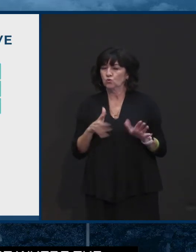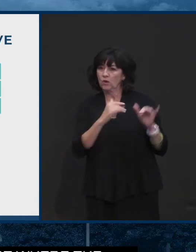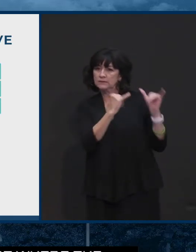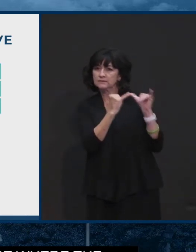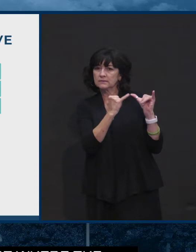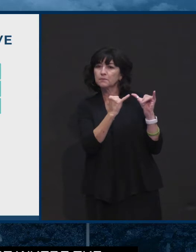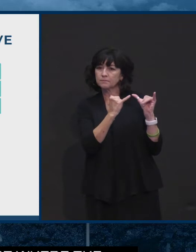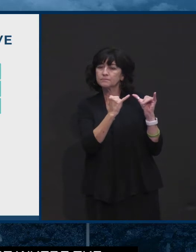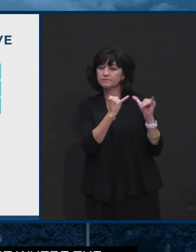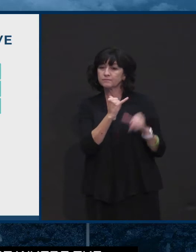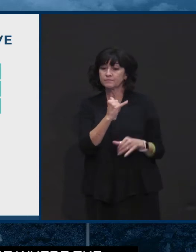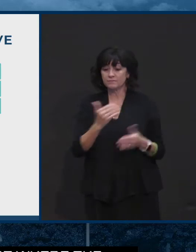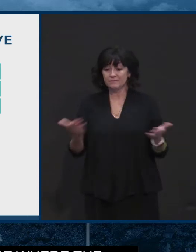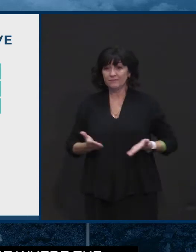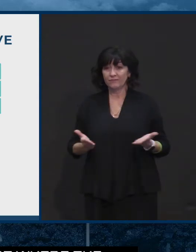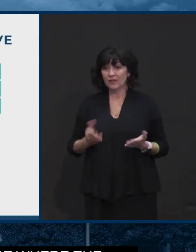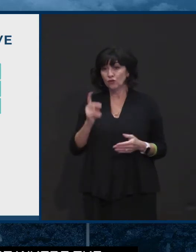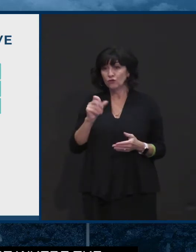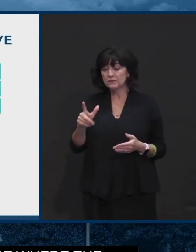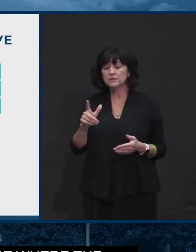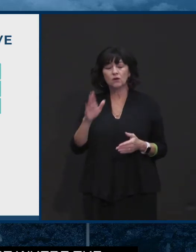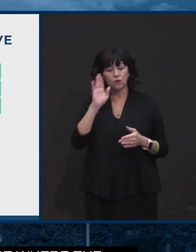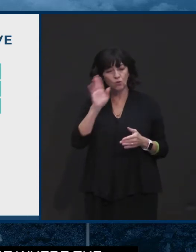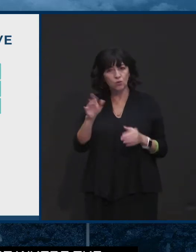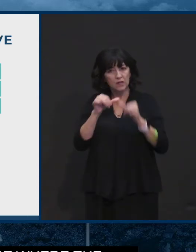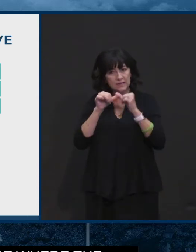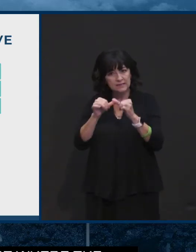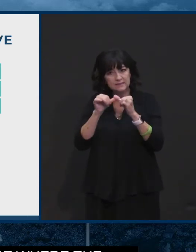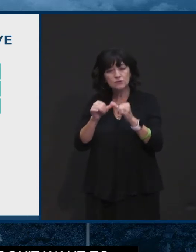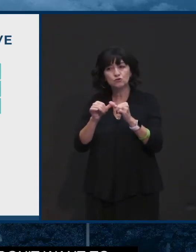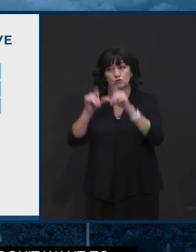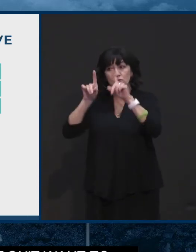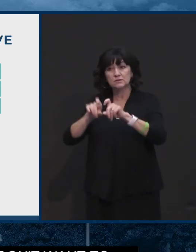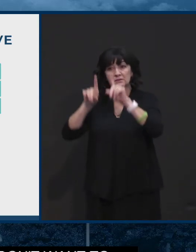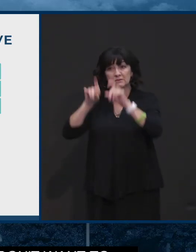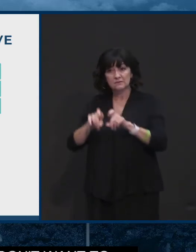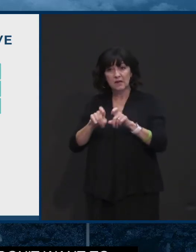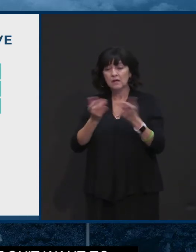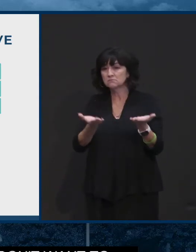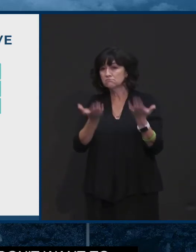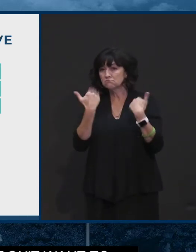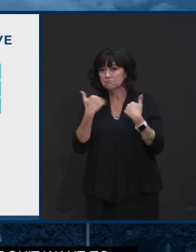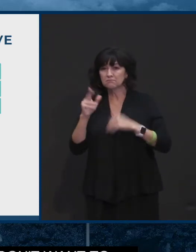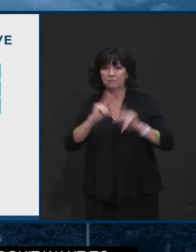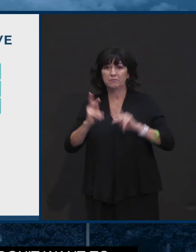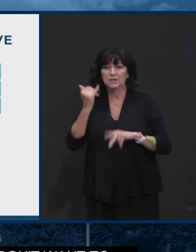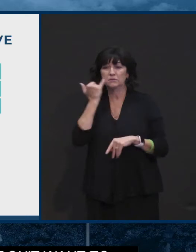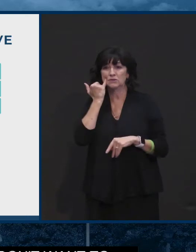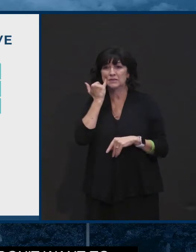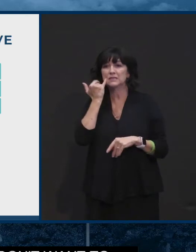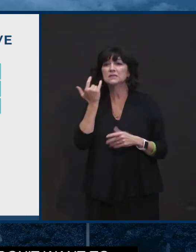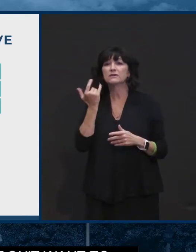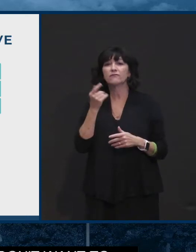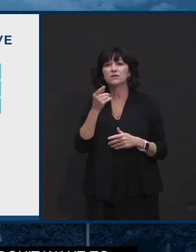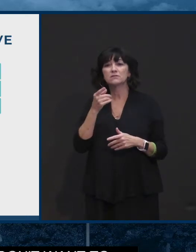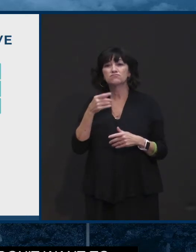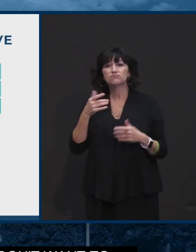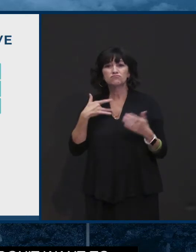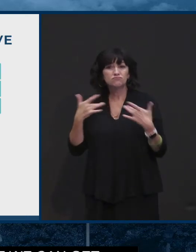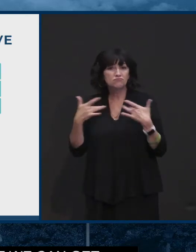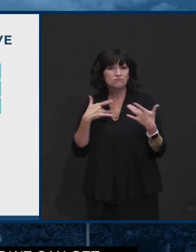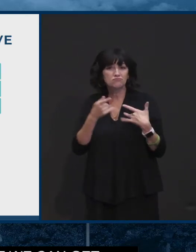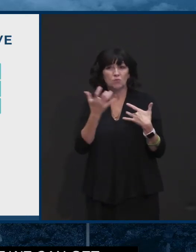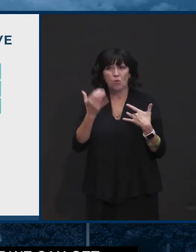test as many people as we can get to turn out, so we're over 100,000 For October, our goal on a monthly basis